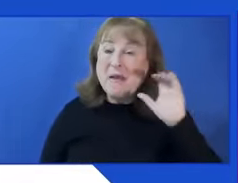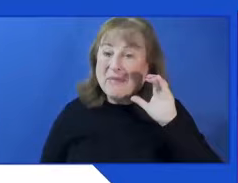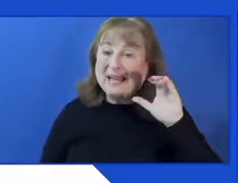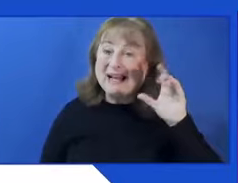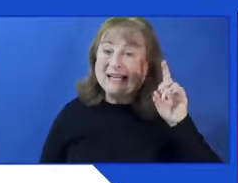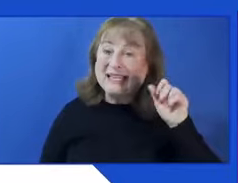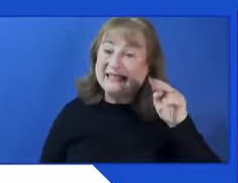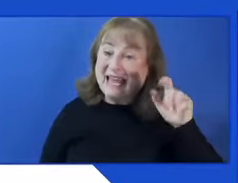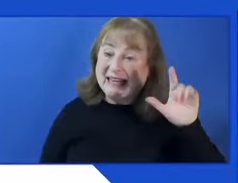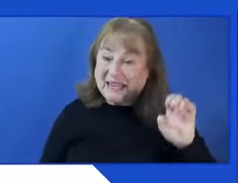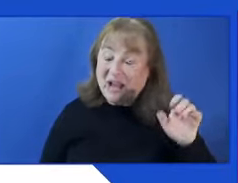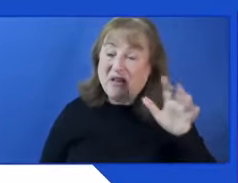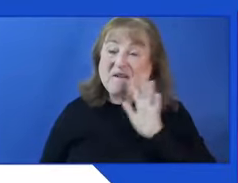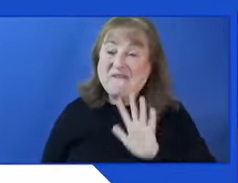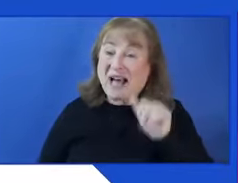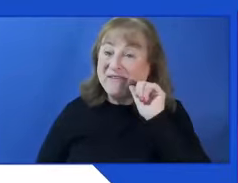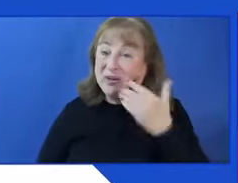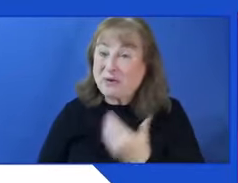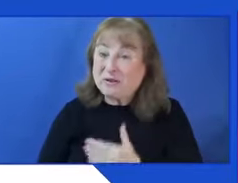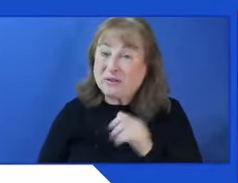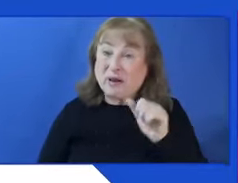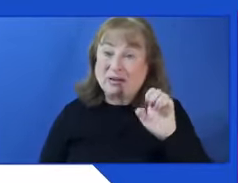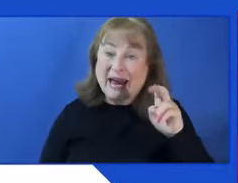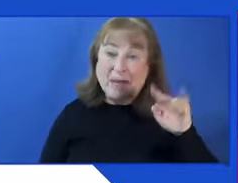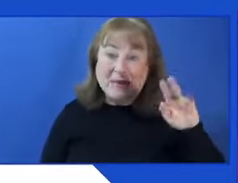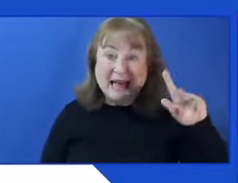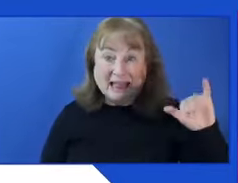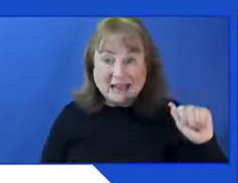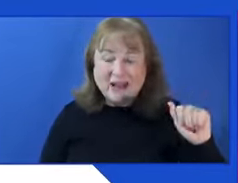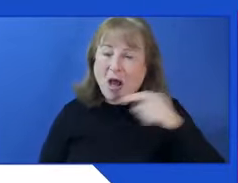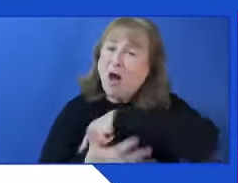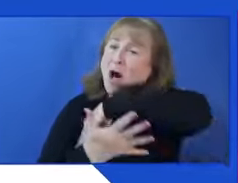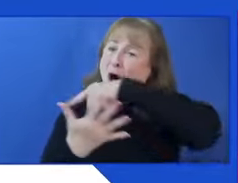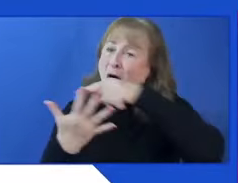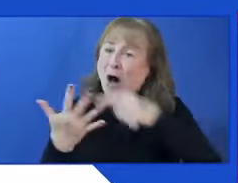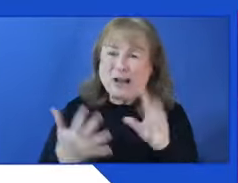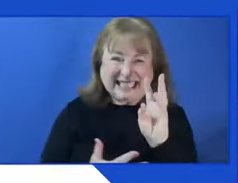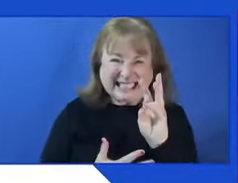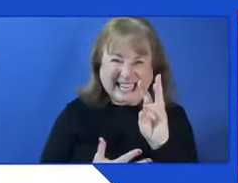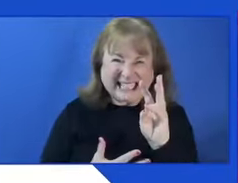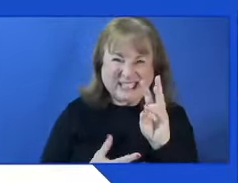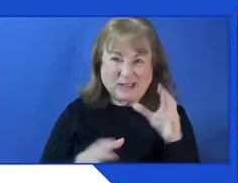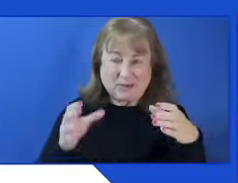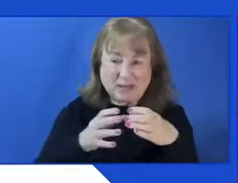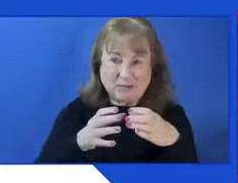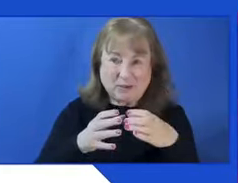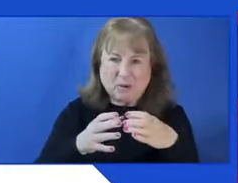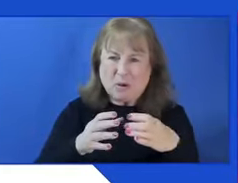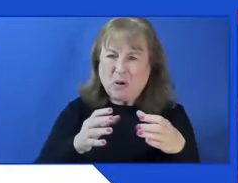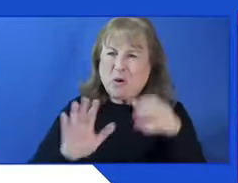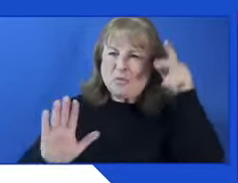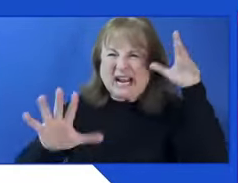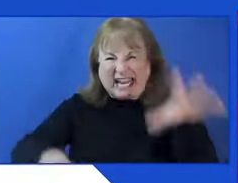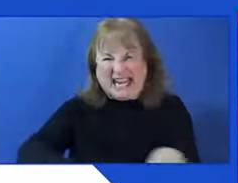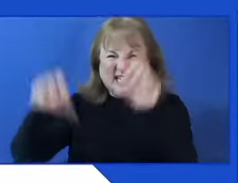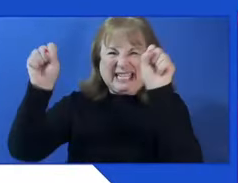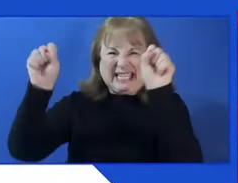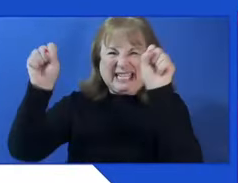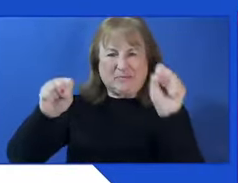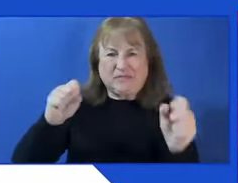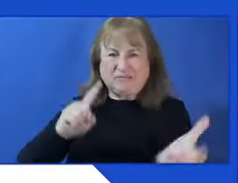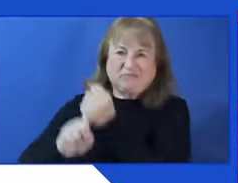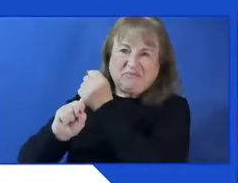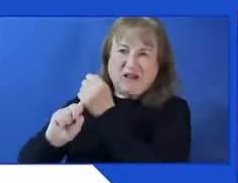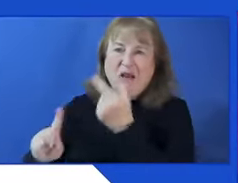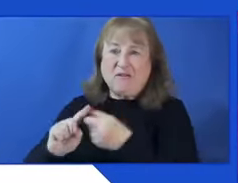Danielle, her five-year-old daughter, Amelia, all six of them were brutally kidnapped from kibbutz